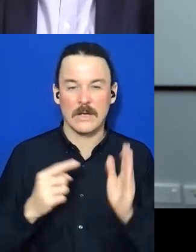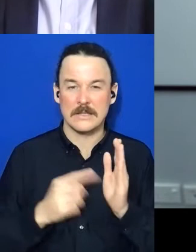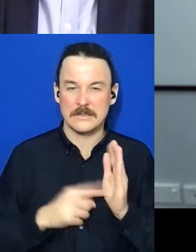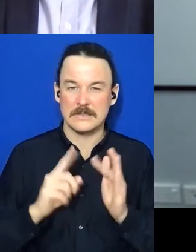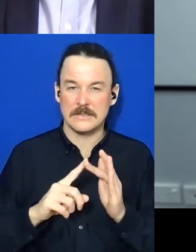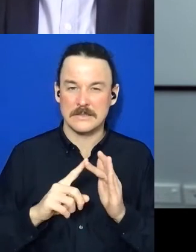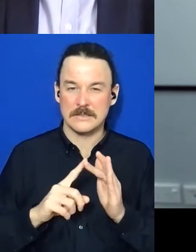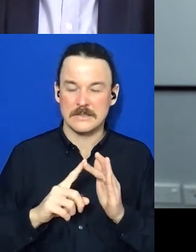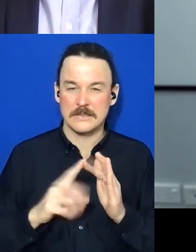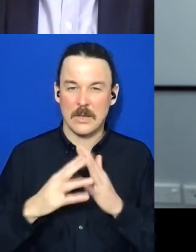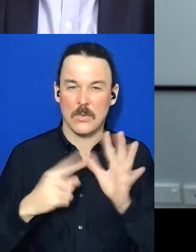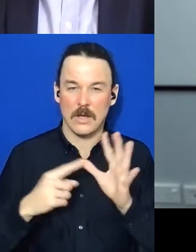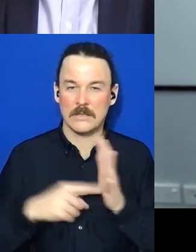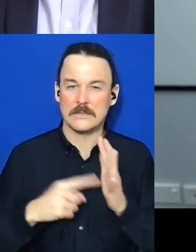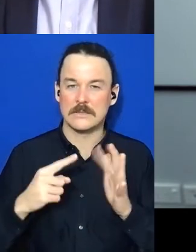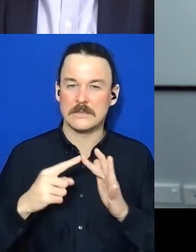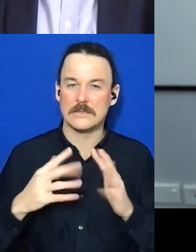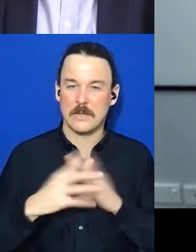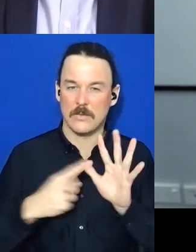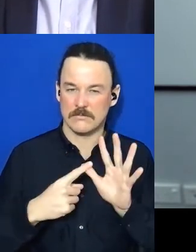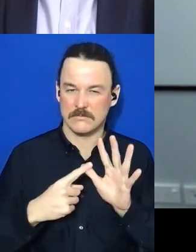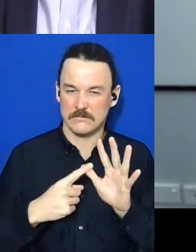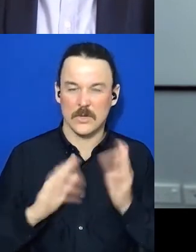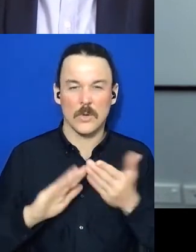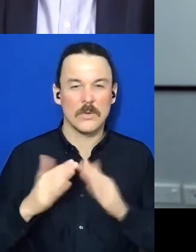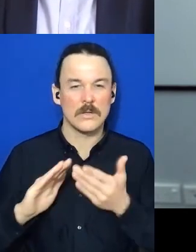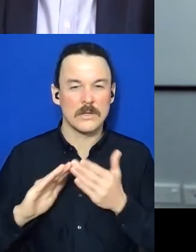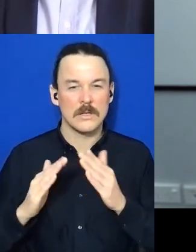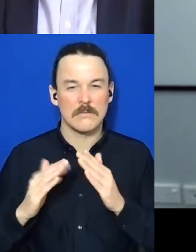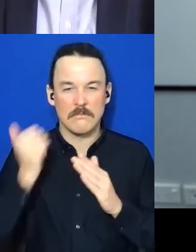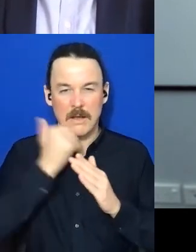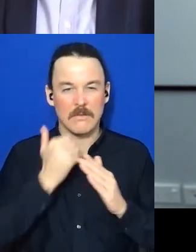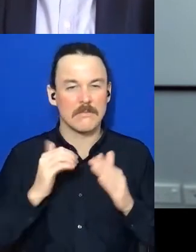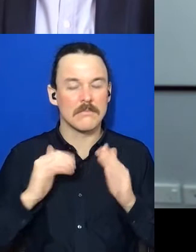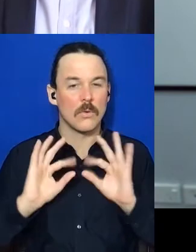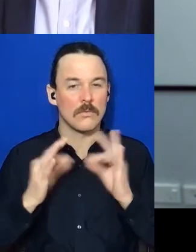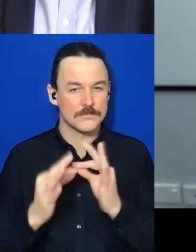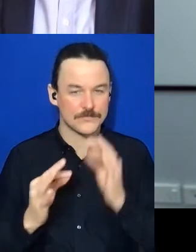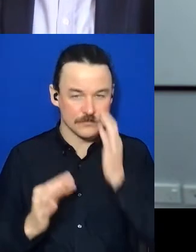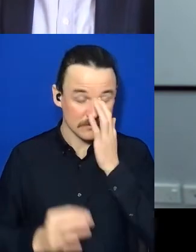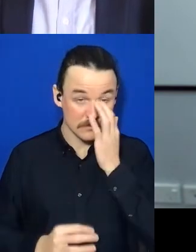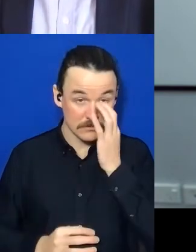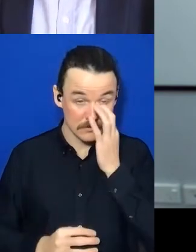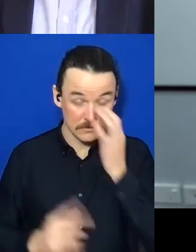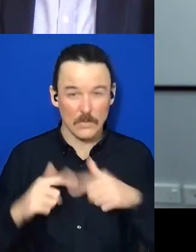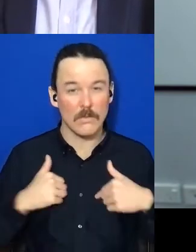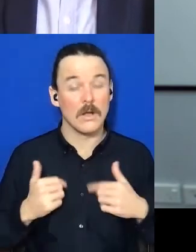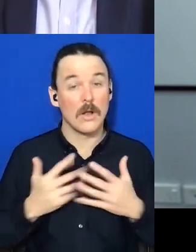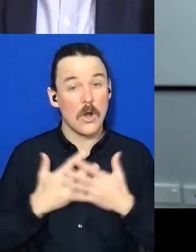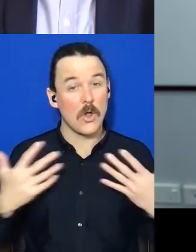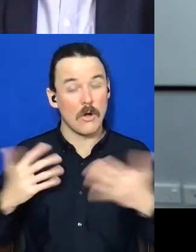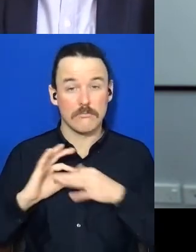iwi-based organisation. And we've had quite a long relationship with New Zealand